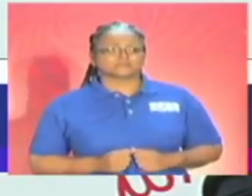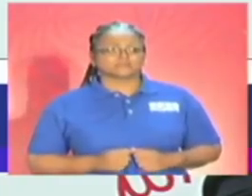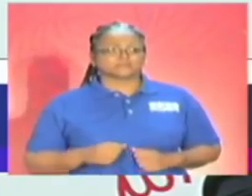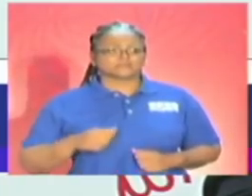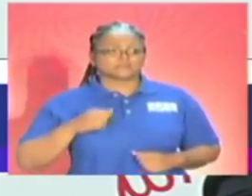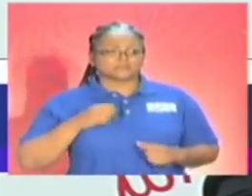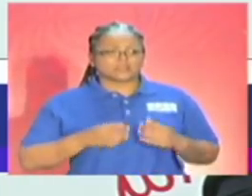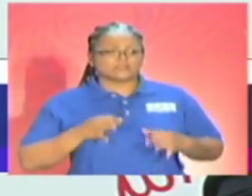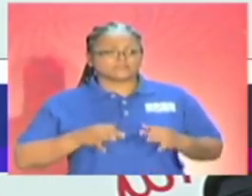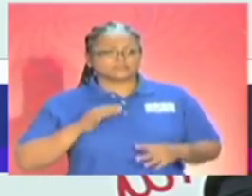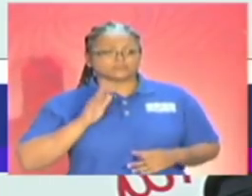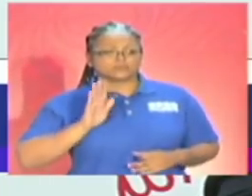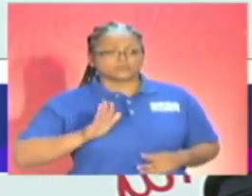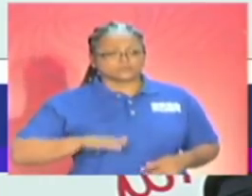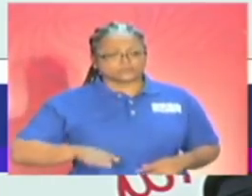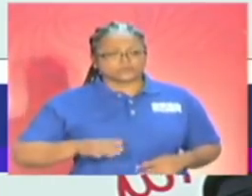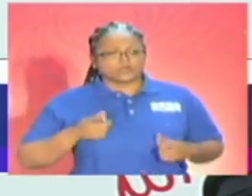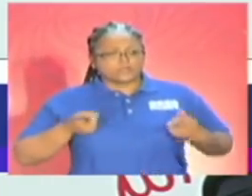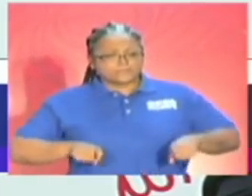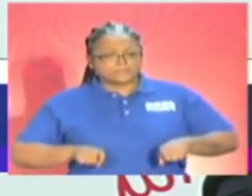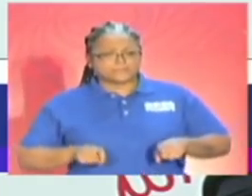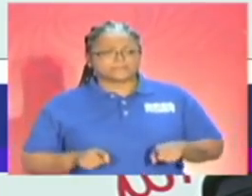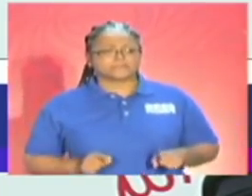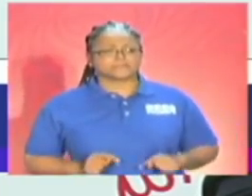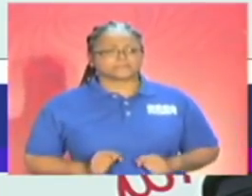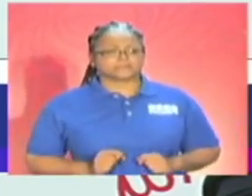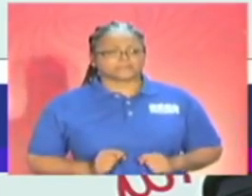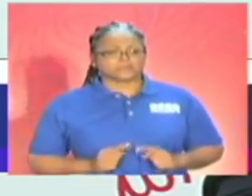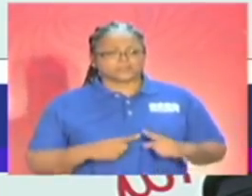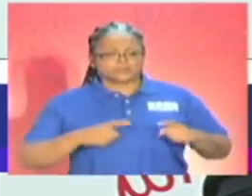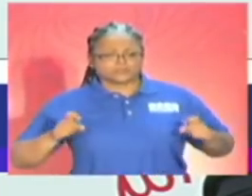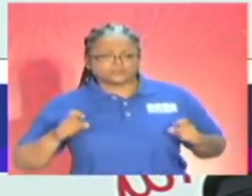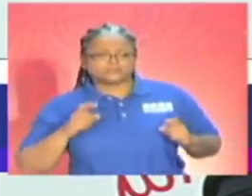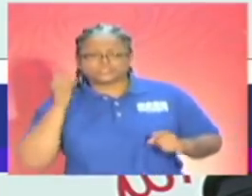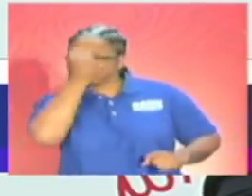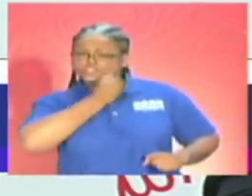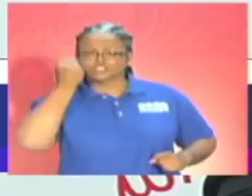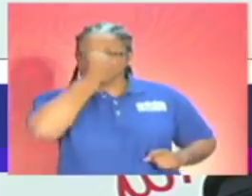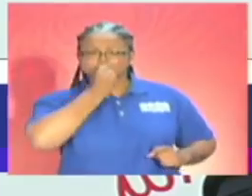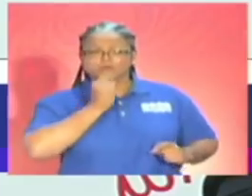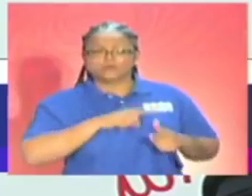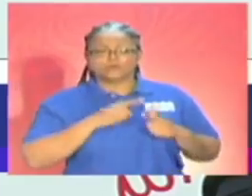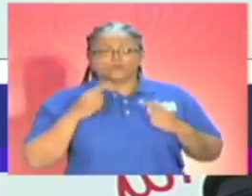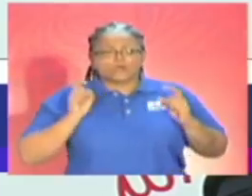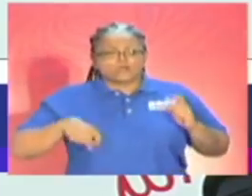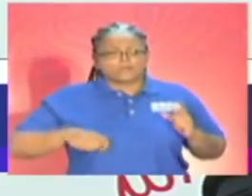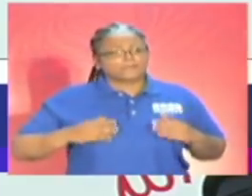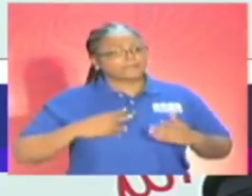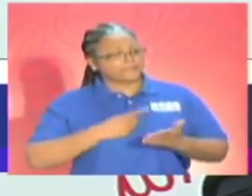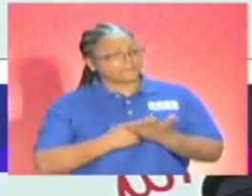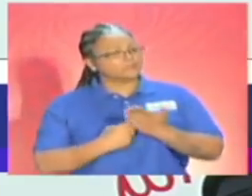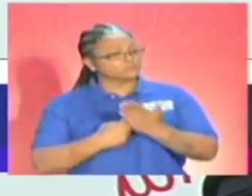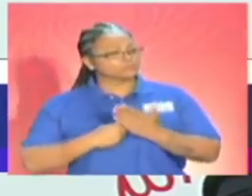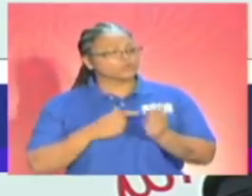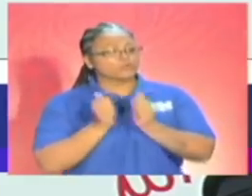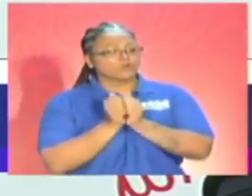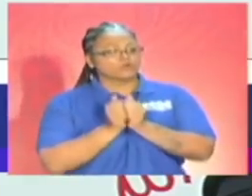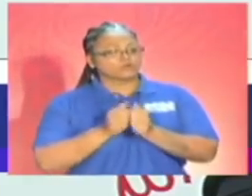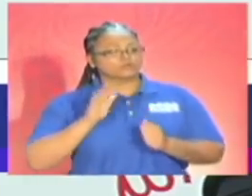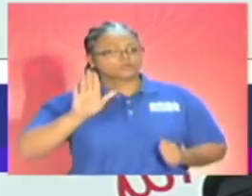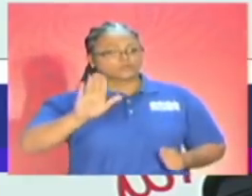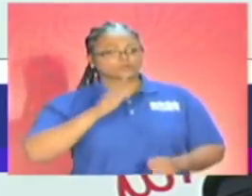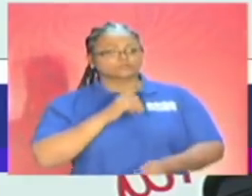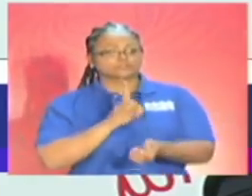your healthcare provider, before getting the vaccines. But this is something that is very, very rare. Some people would advise as well, if your child